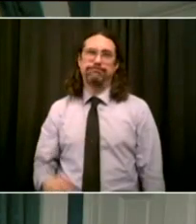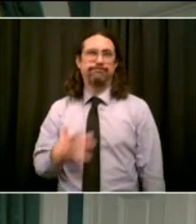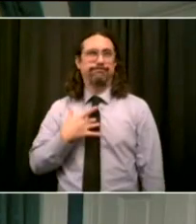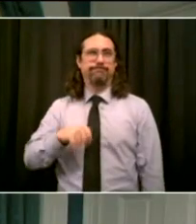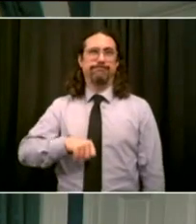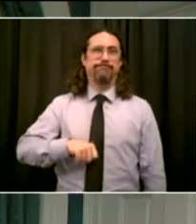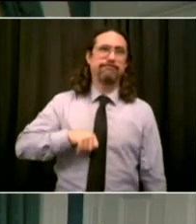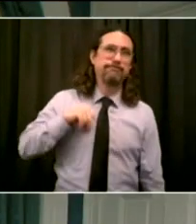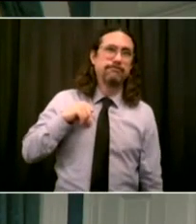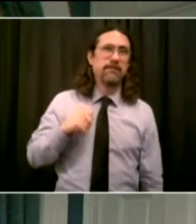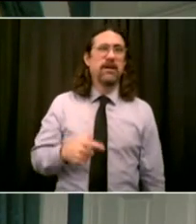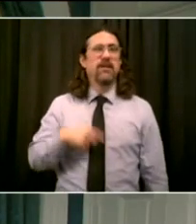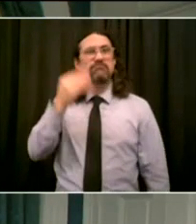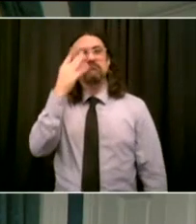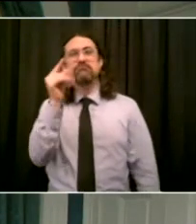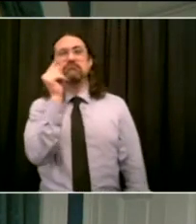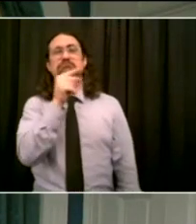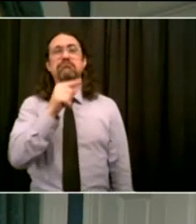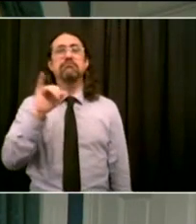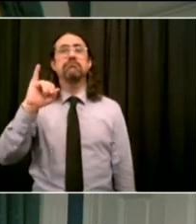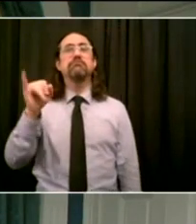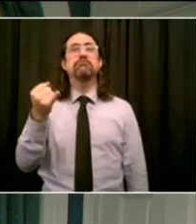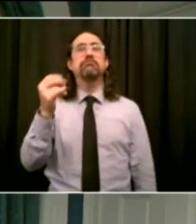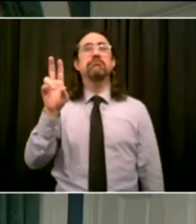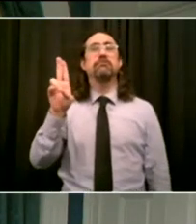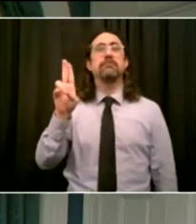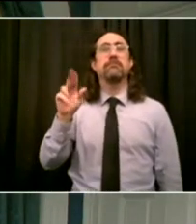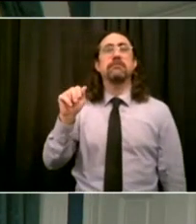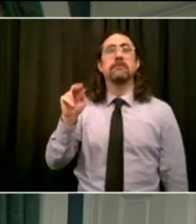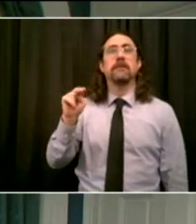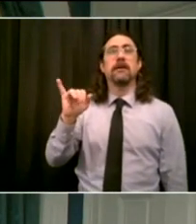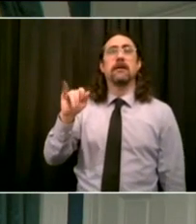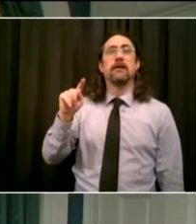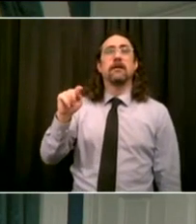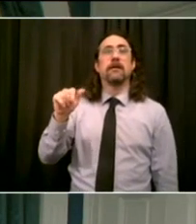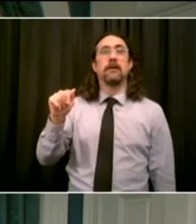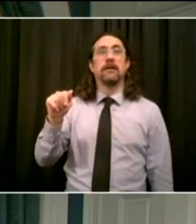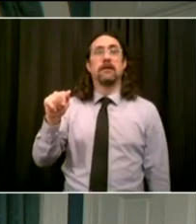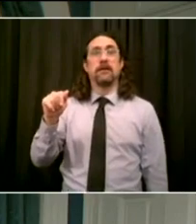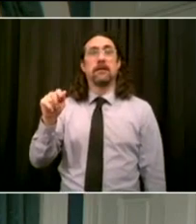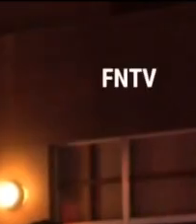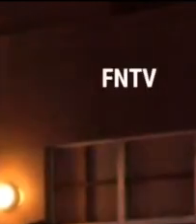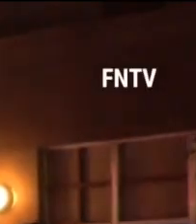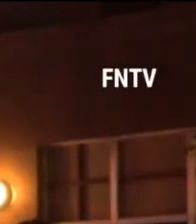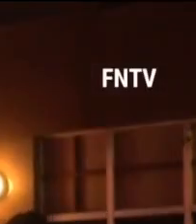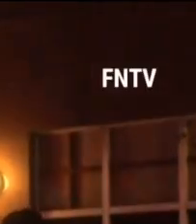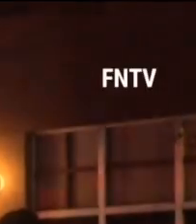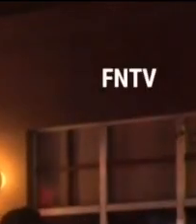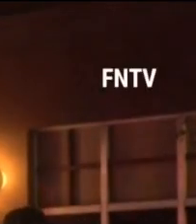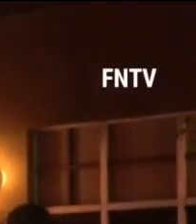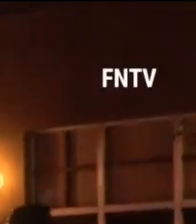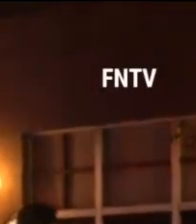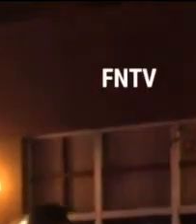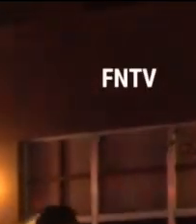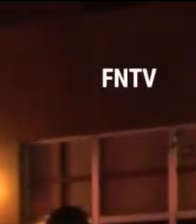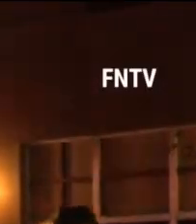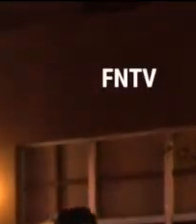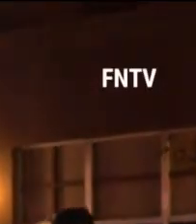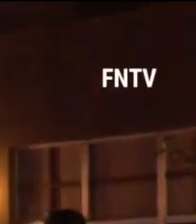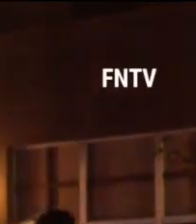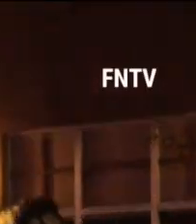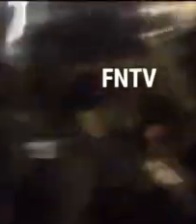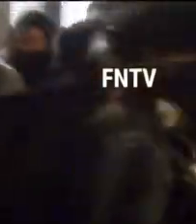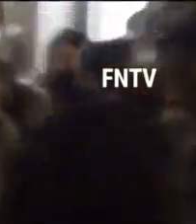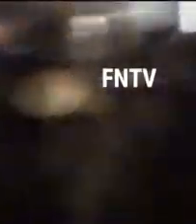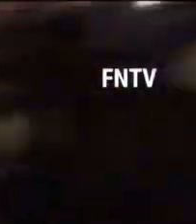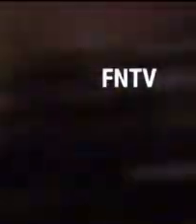The police commissioner said he picked Holmes because she's the best qualified and she's earned it. I asked the mayor about Governor Cuomo's